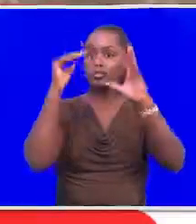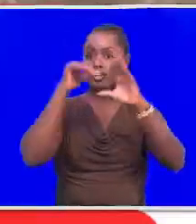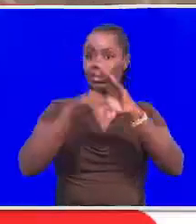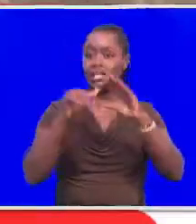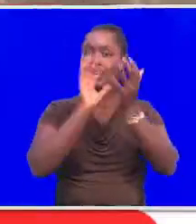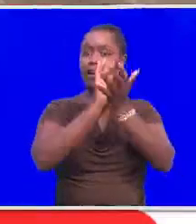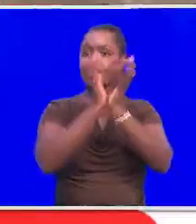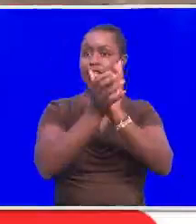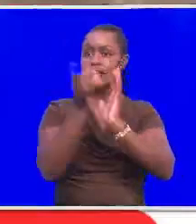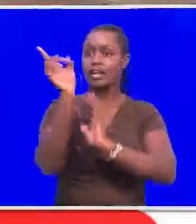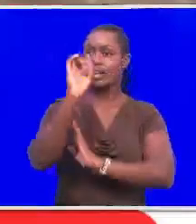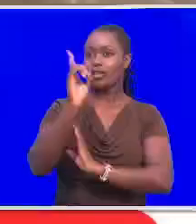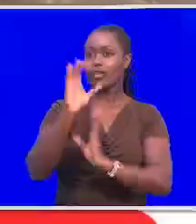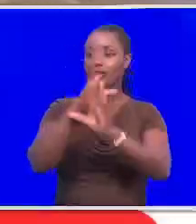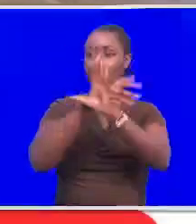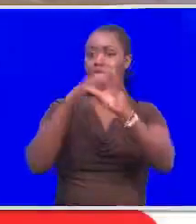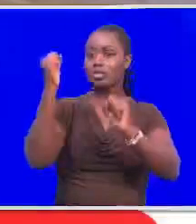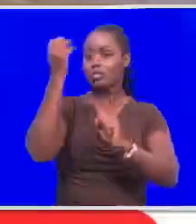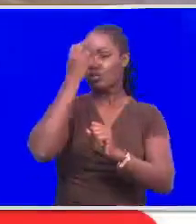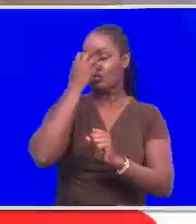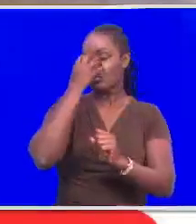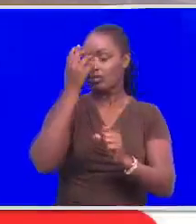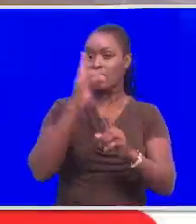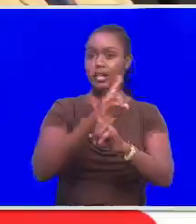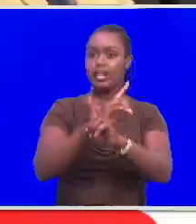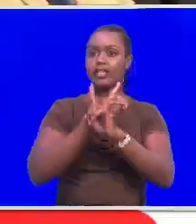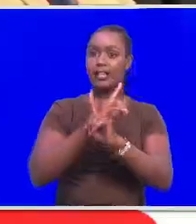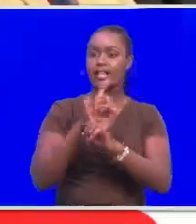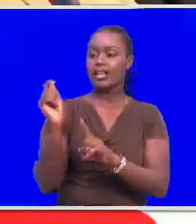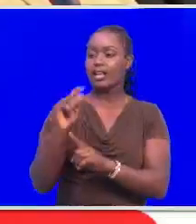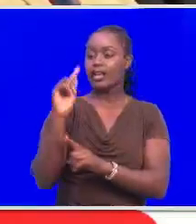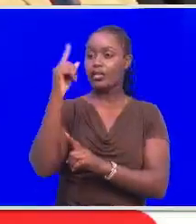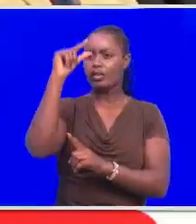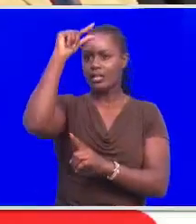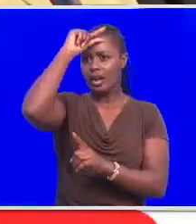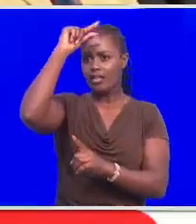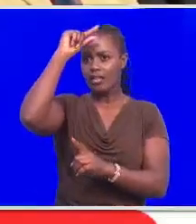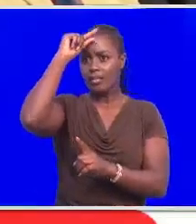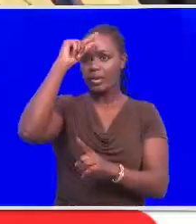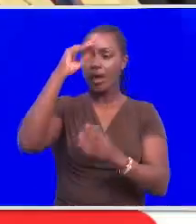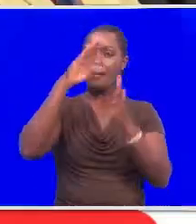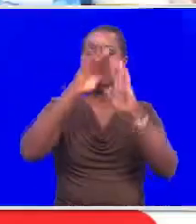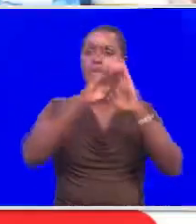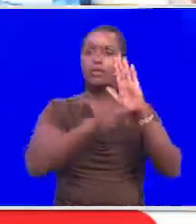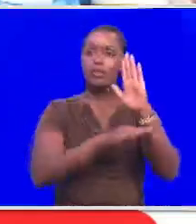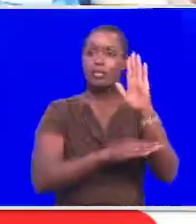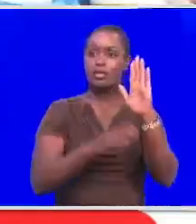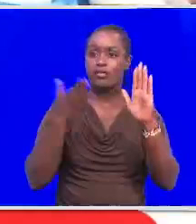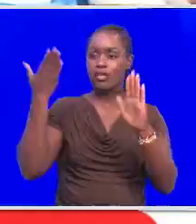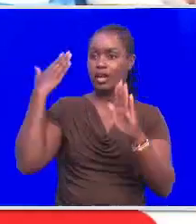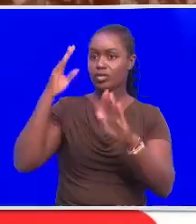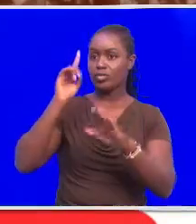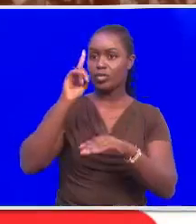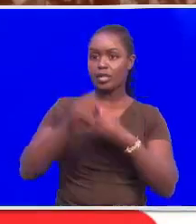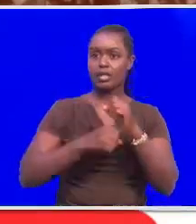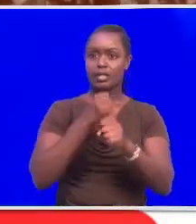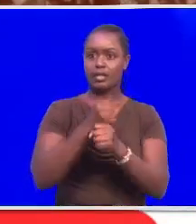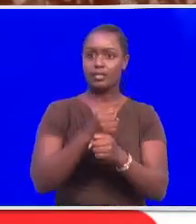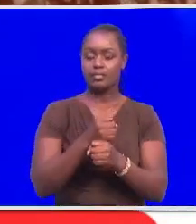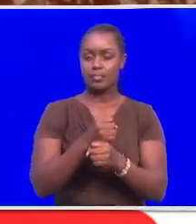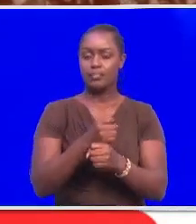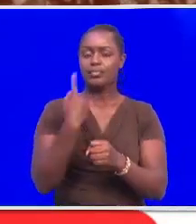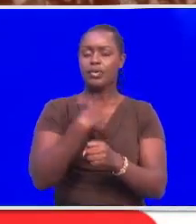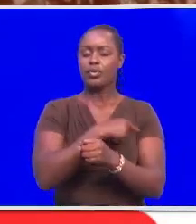in Nairobi, President William Ruto defended the Kenya Kwanza government's performance for the last 1 year.